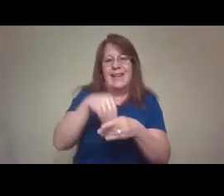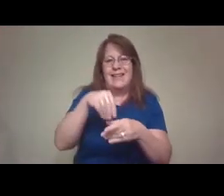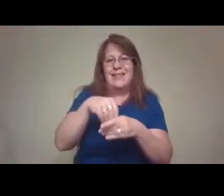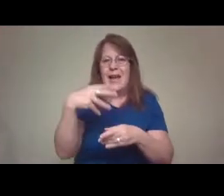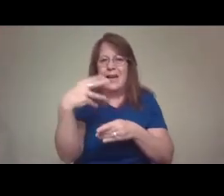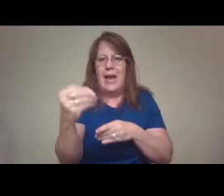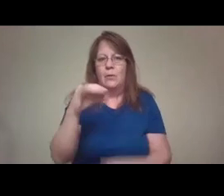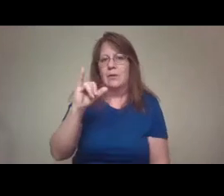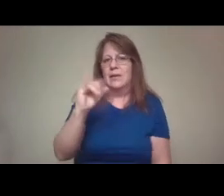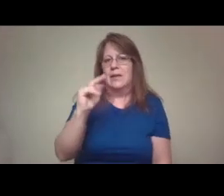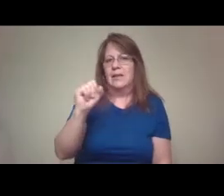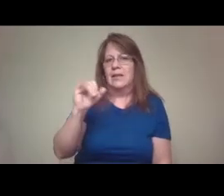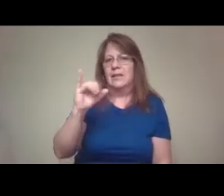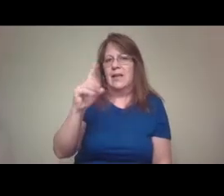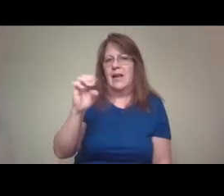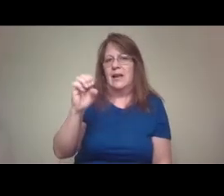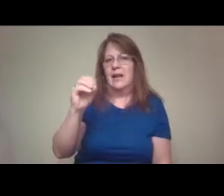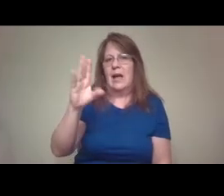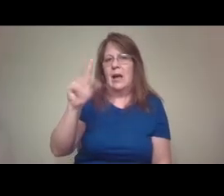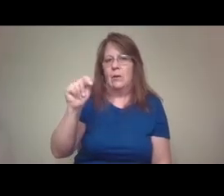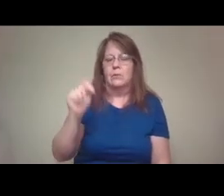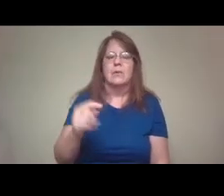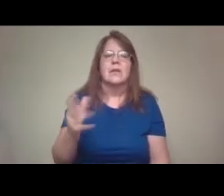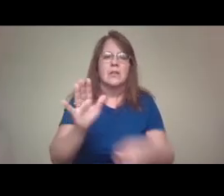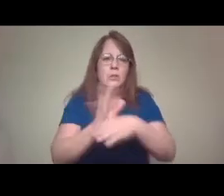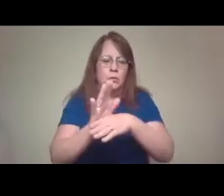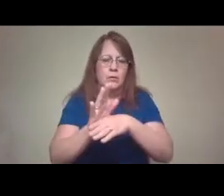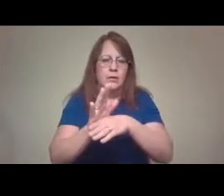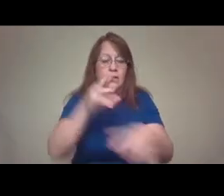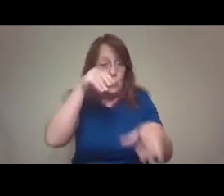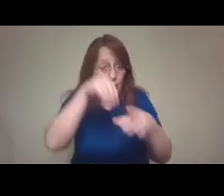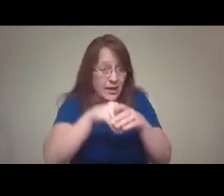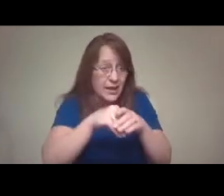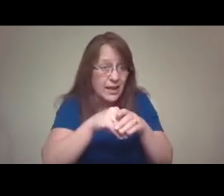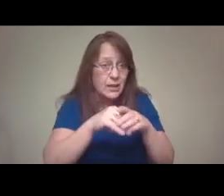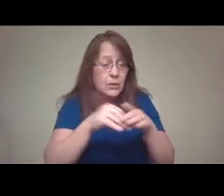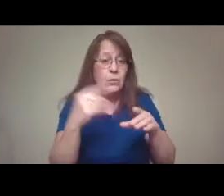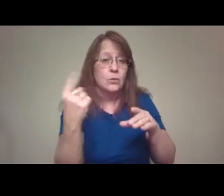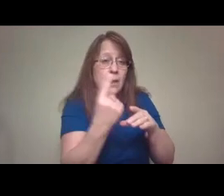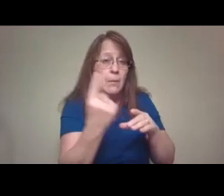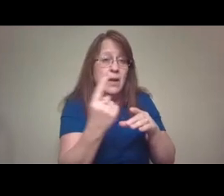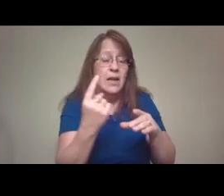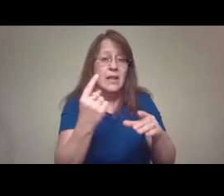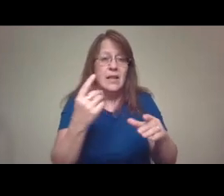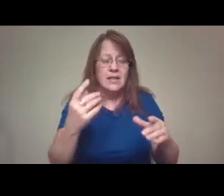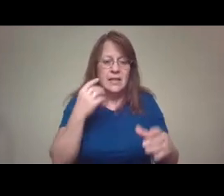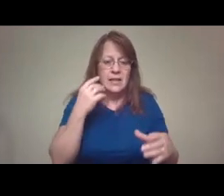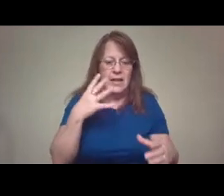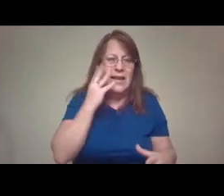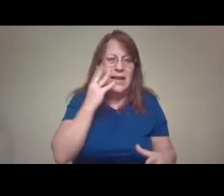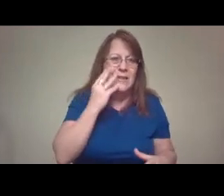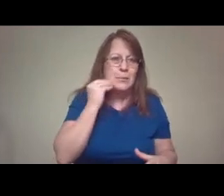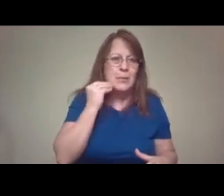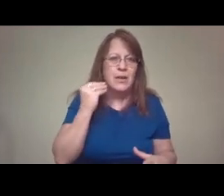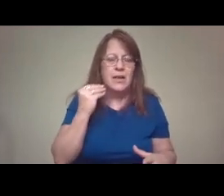can really highlights two different ways of entering into a space of somebody who's experiencing big emotions. And it's the space we call minimizing